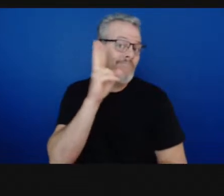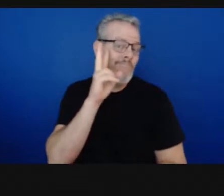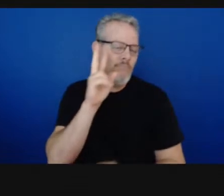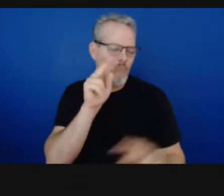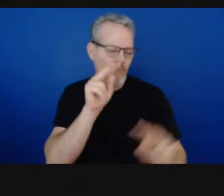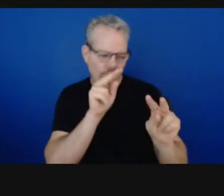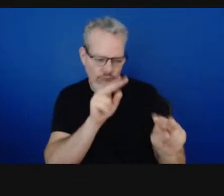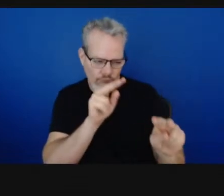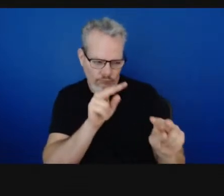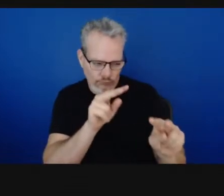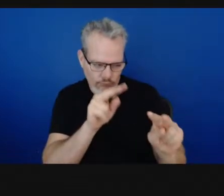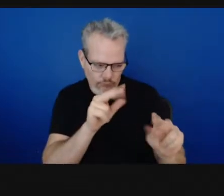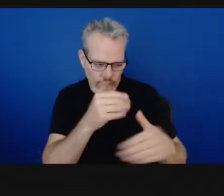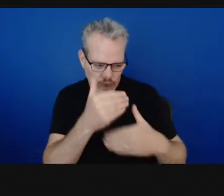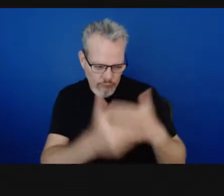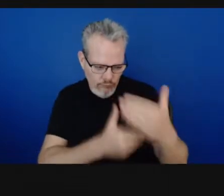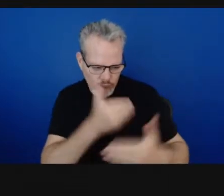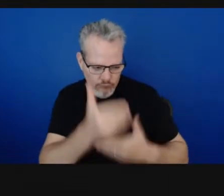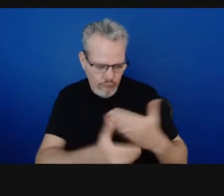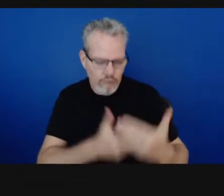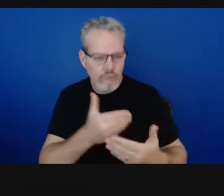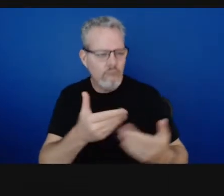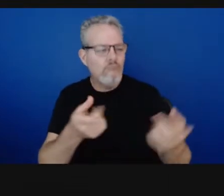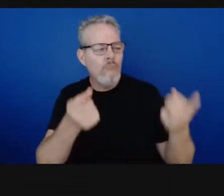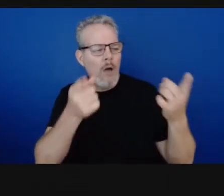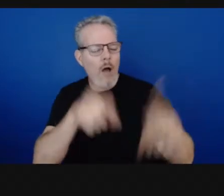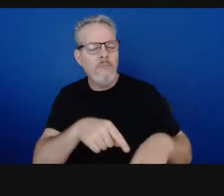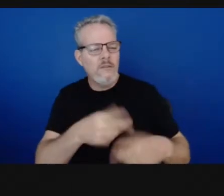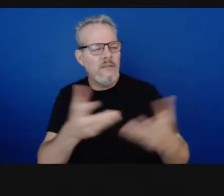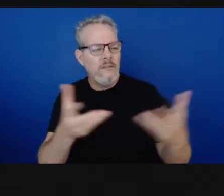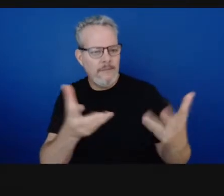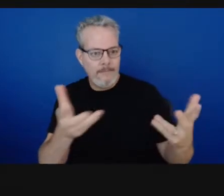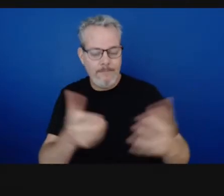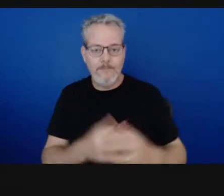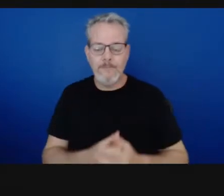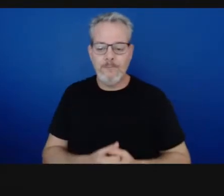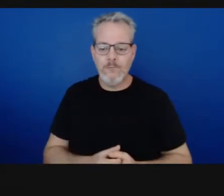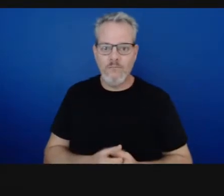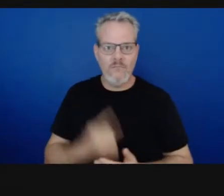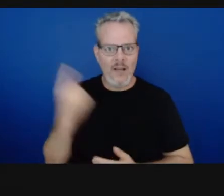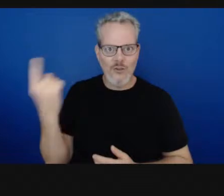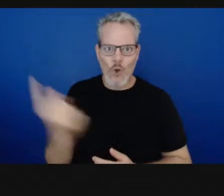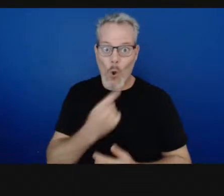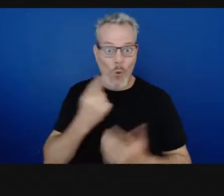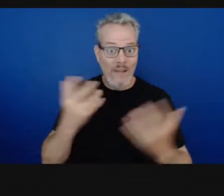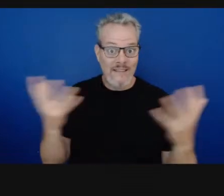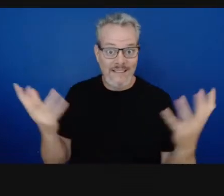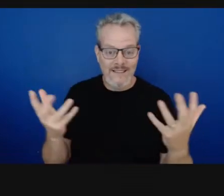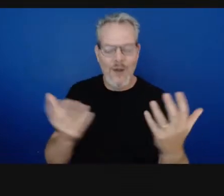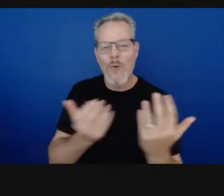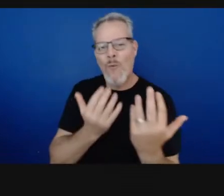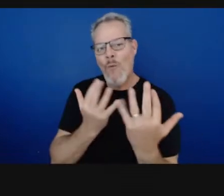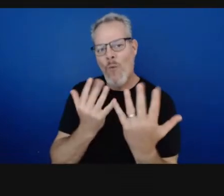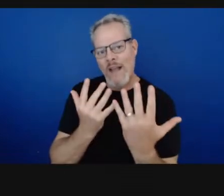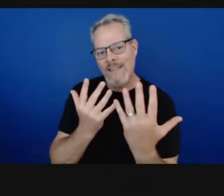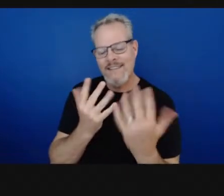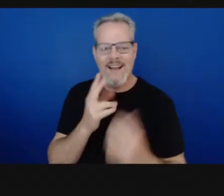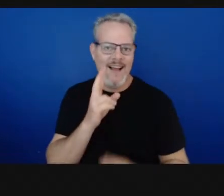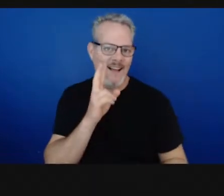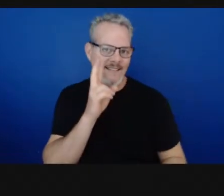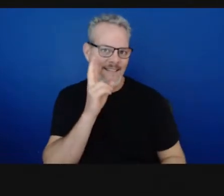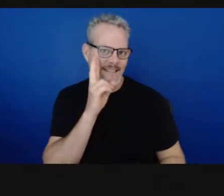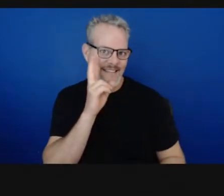pace with what's happening. And it's always a wait and see situation. Yeah, definitely.